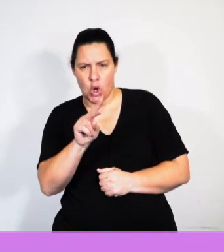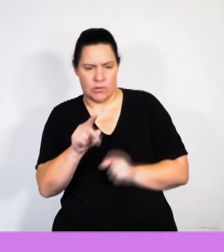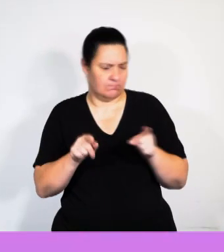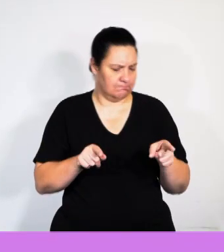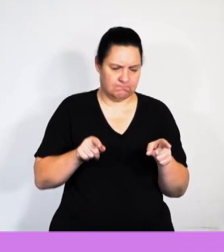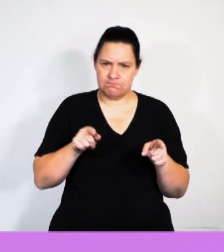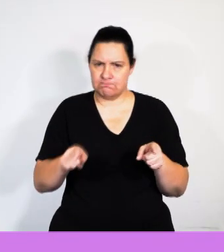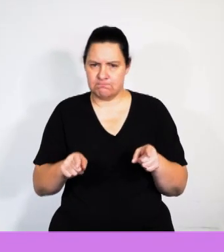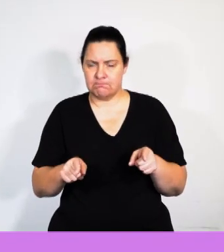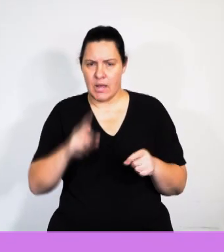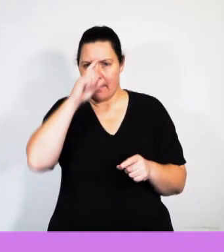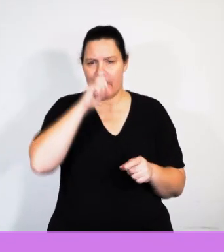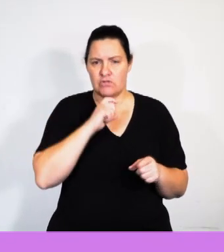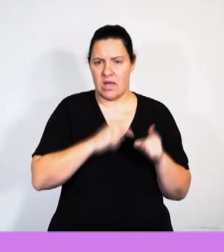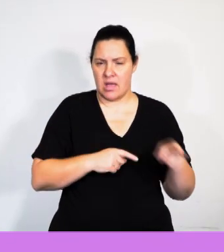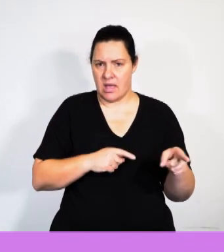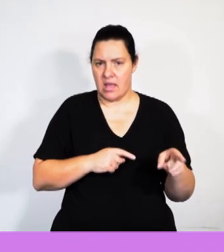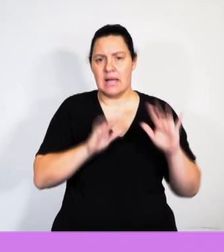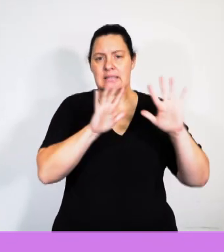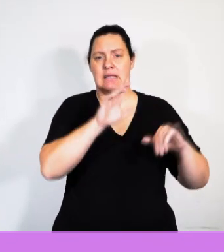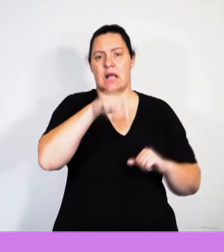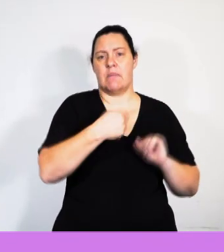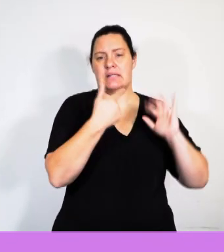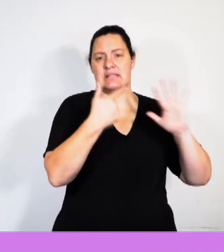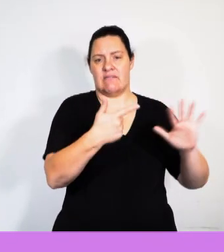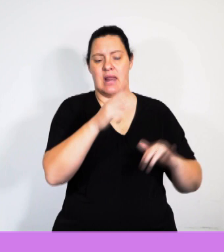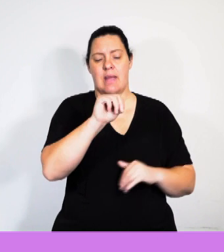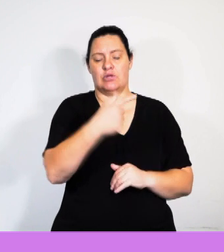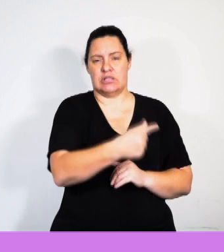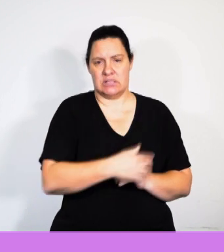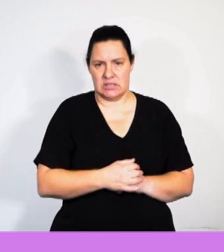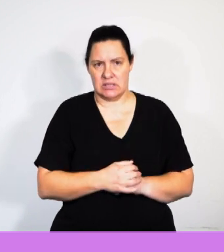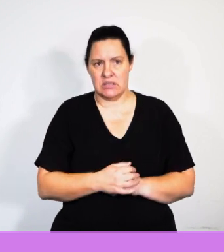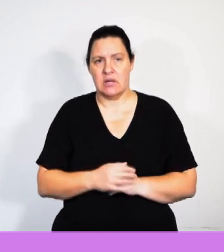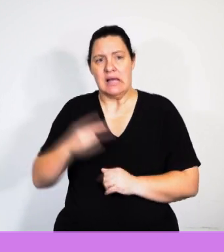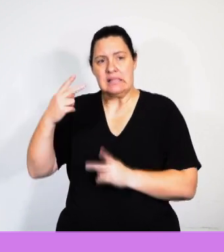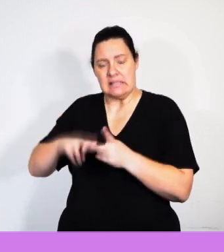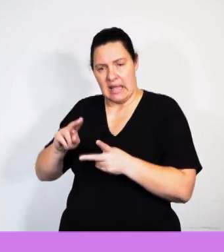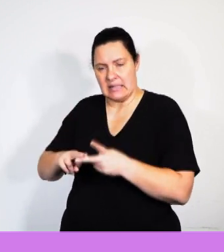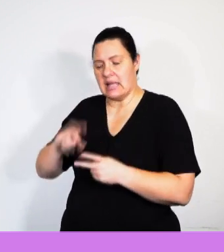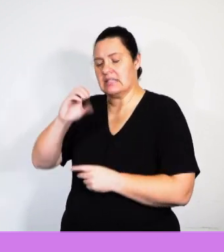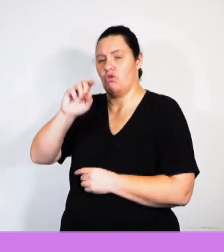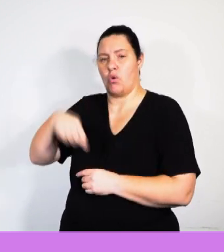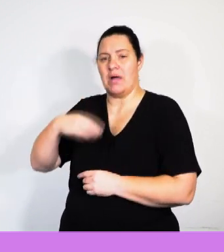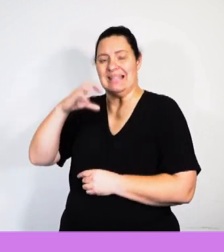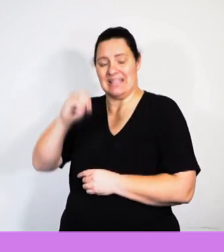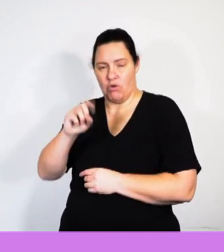at the two pictures, the first one is 10.7 milligrams. The second one